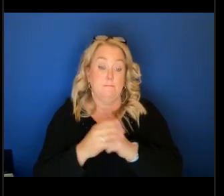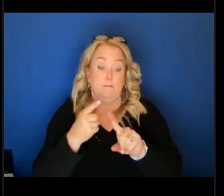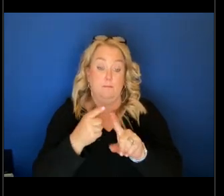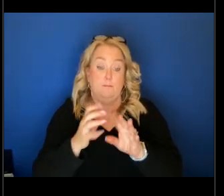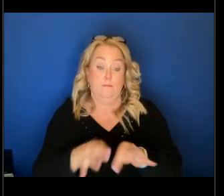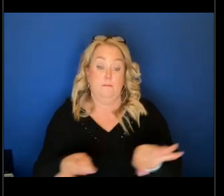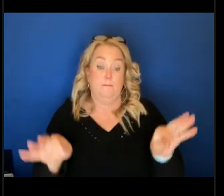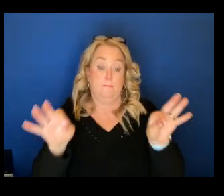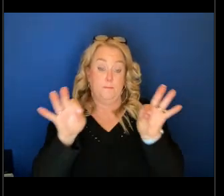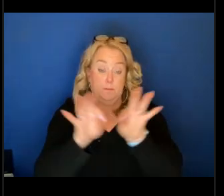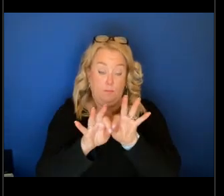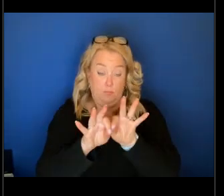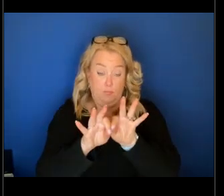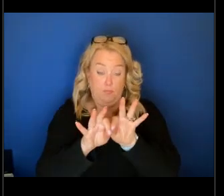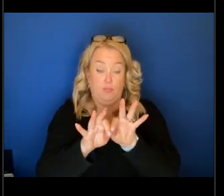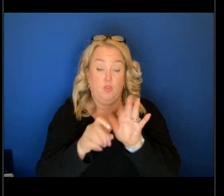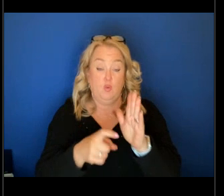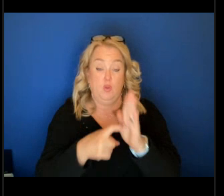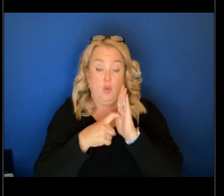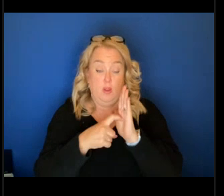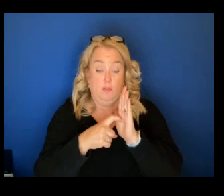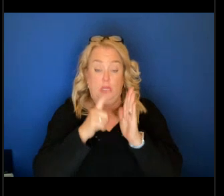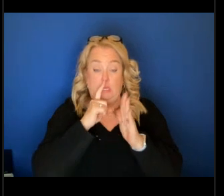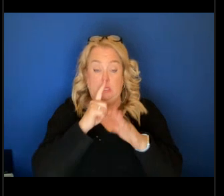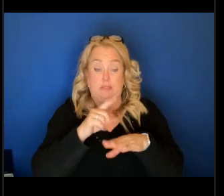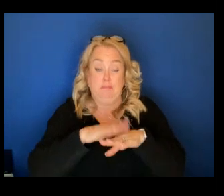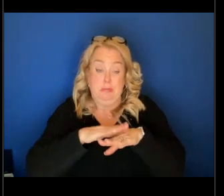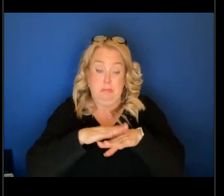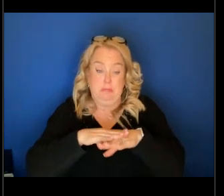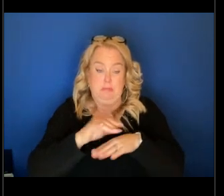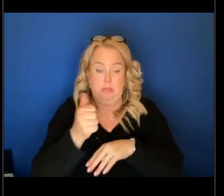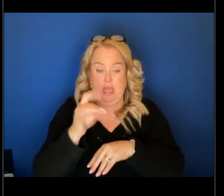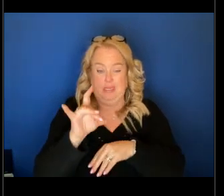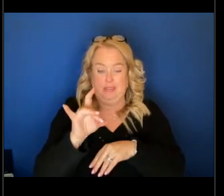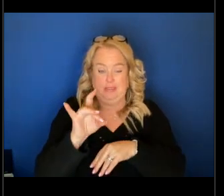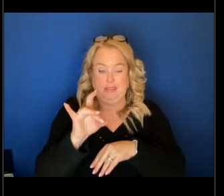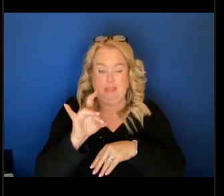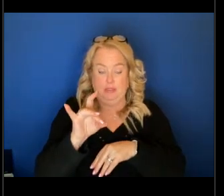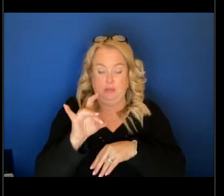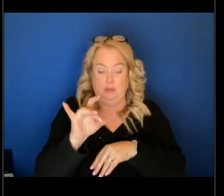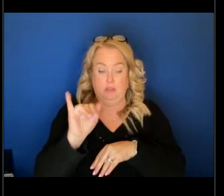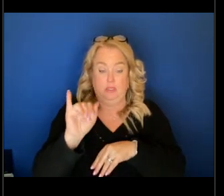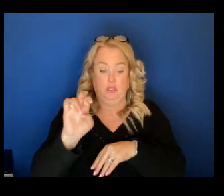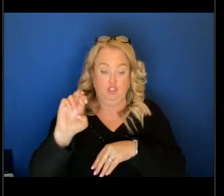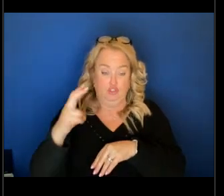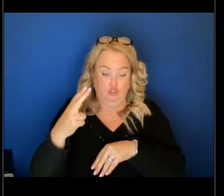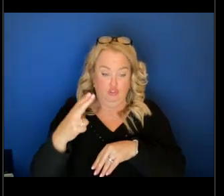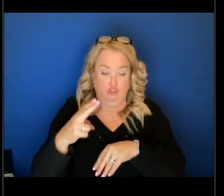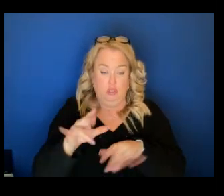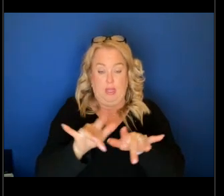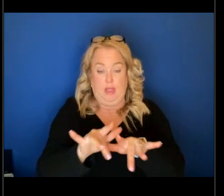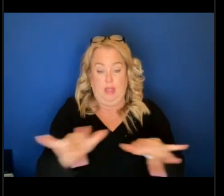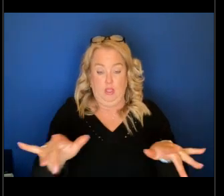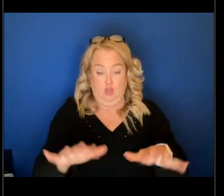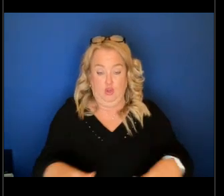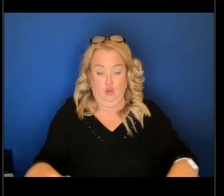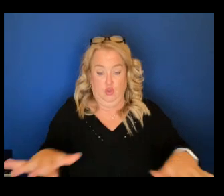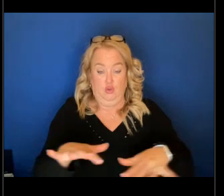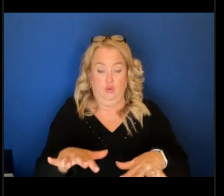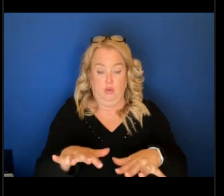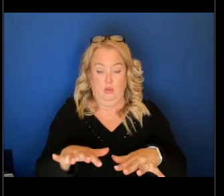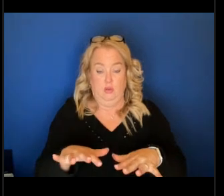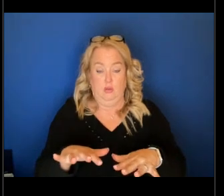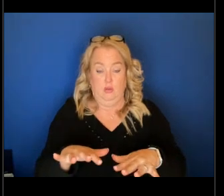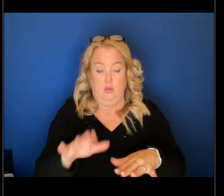A key maneuvering space requirement is a minimum 18-inch clear